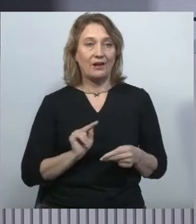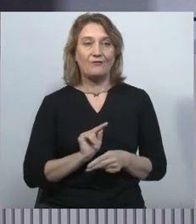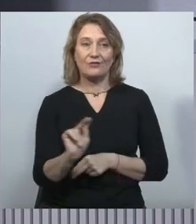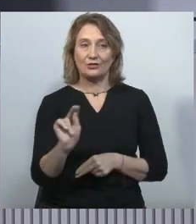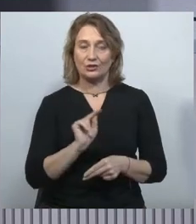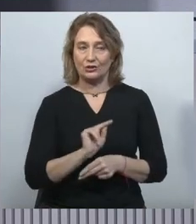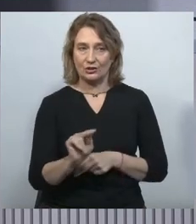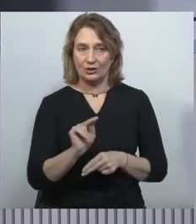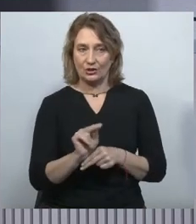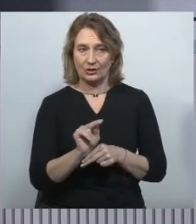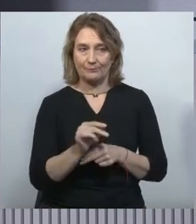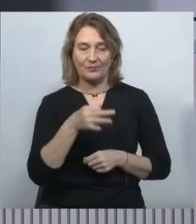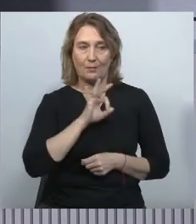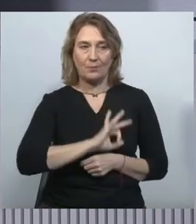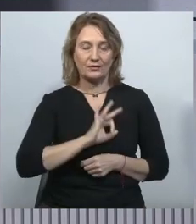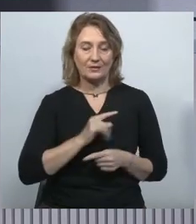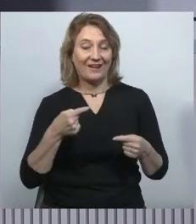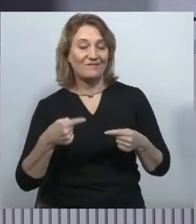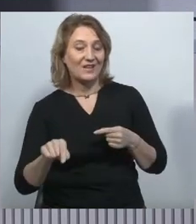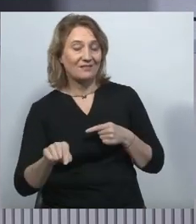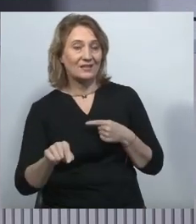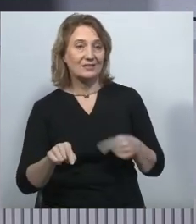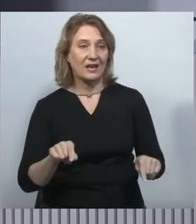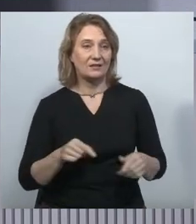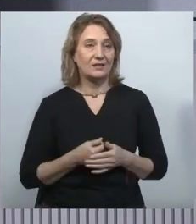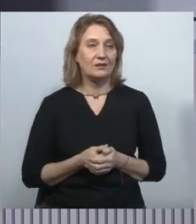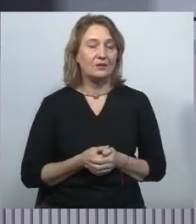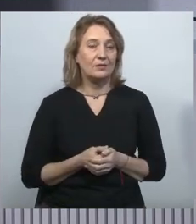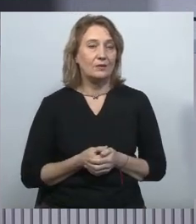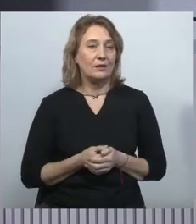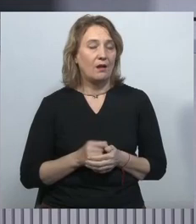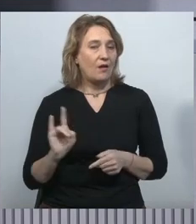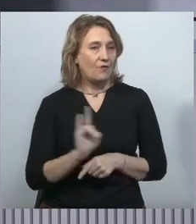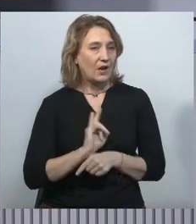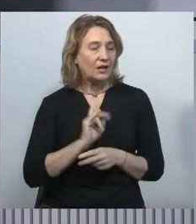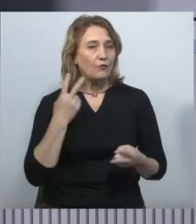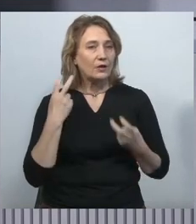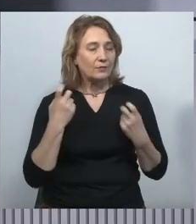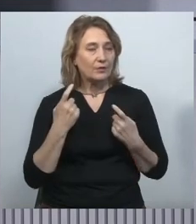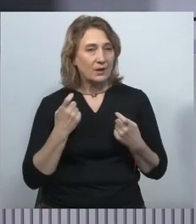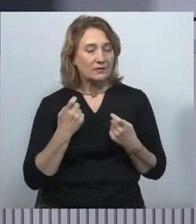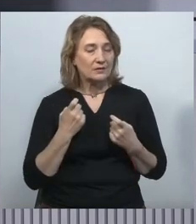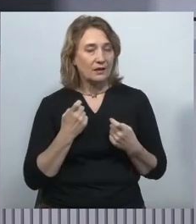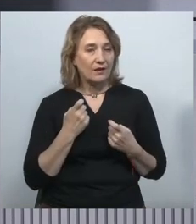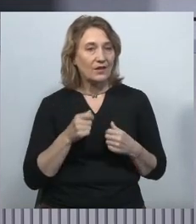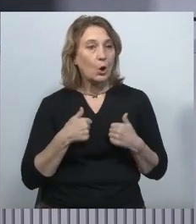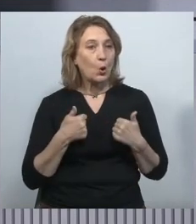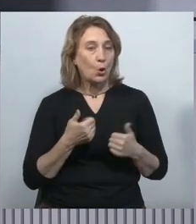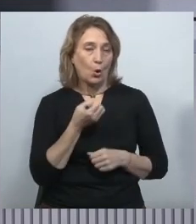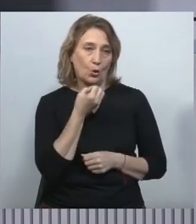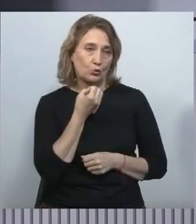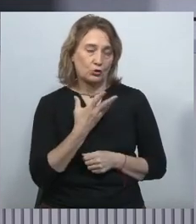teach consumers to differ fake information from good